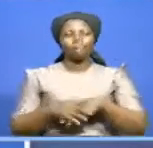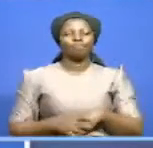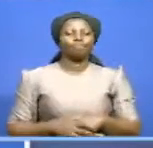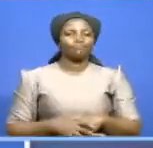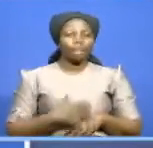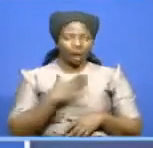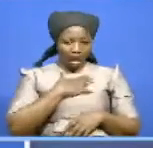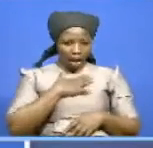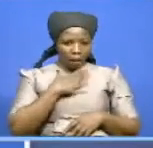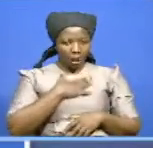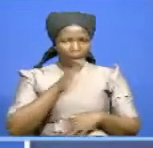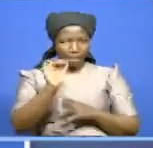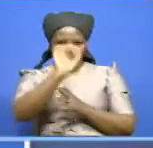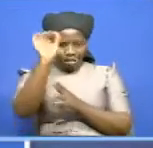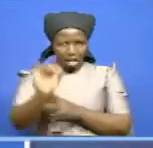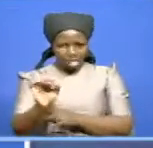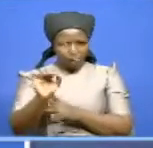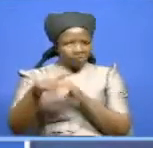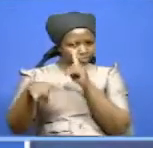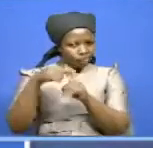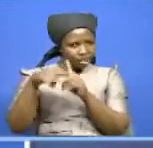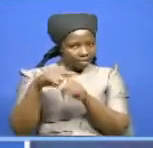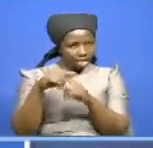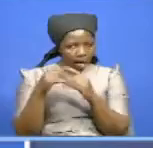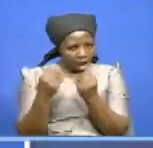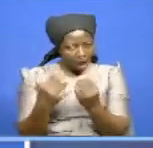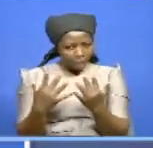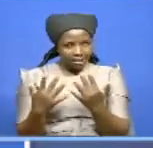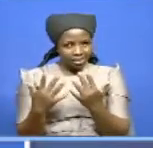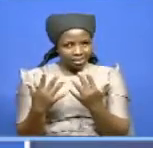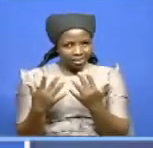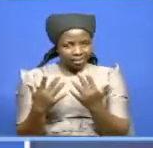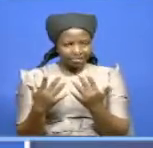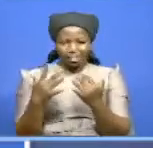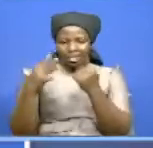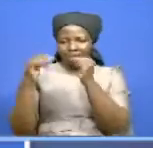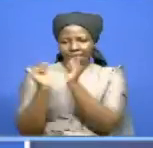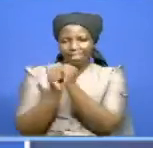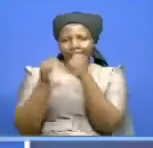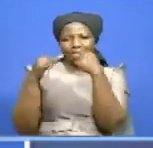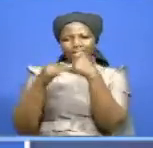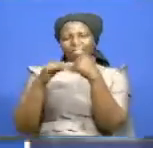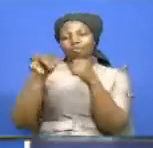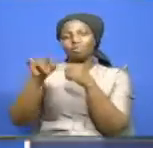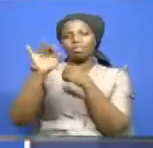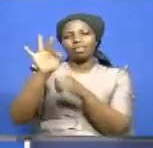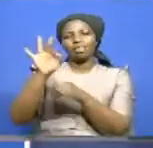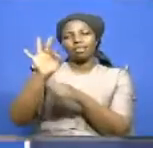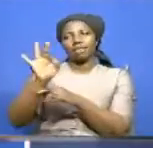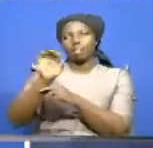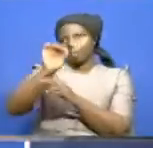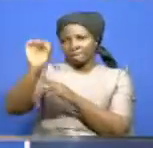Our positivity rate is at 18.3%.